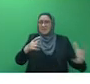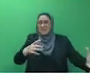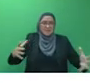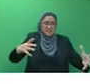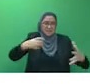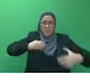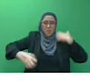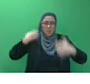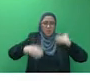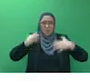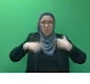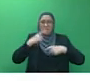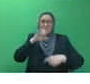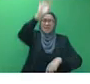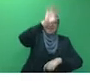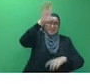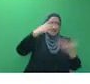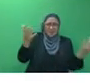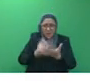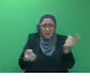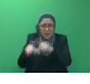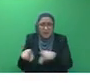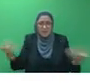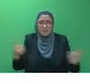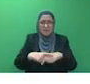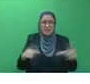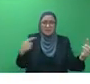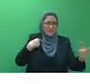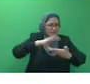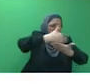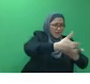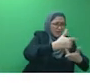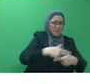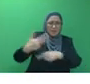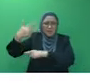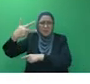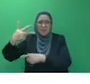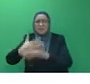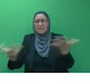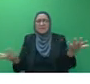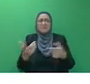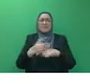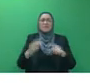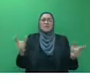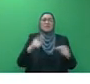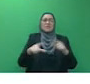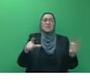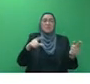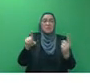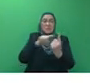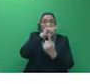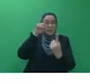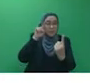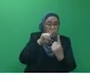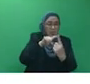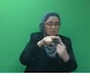try it again if it doesn't work push to my backup camera which is the laptop camera so just know that this know that uh be